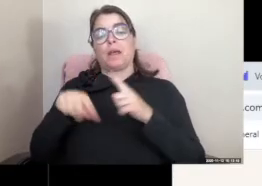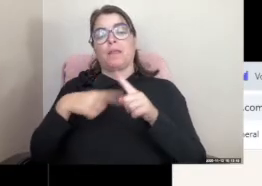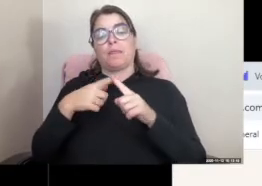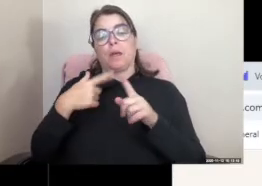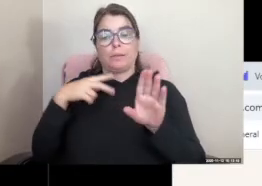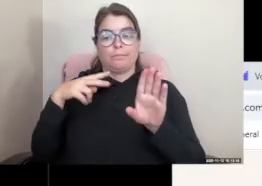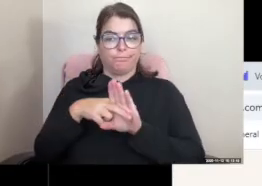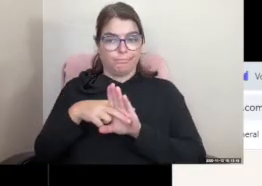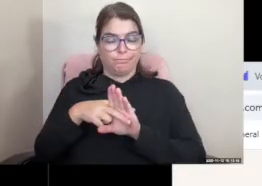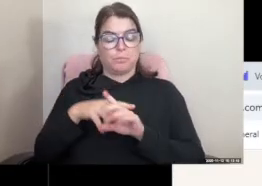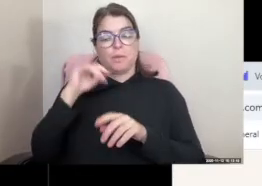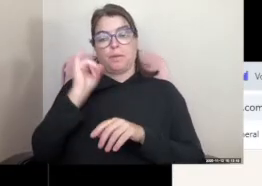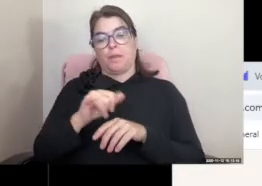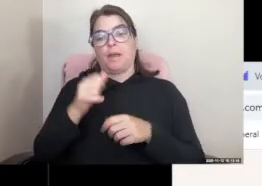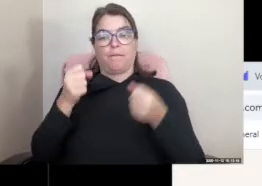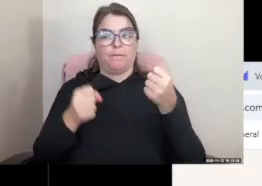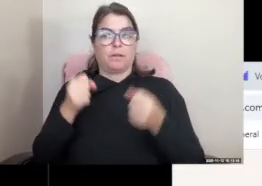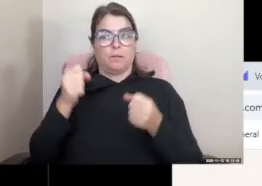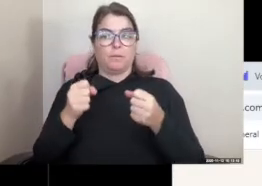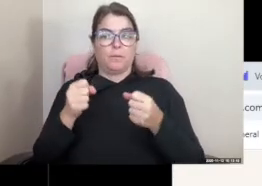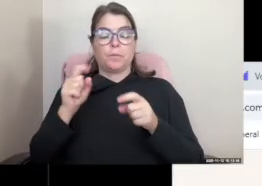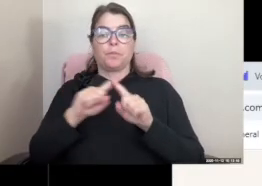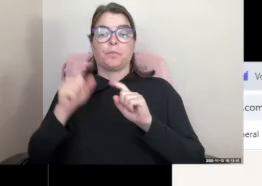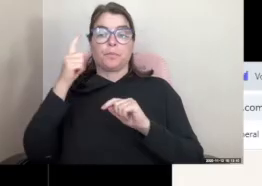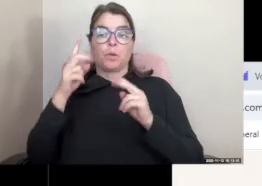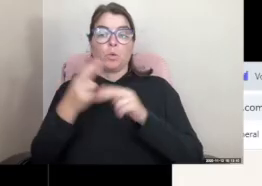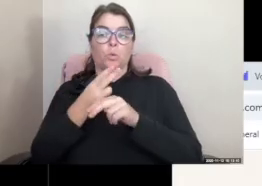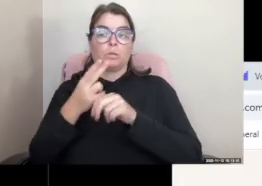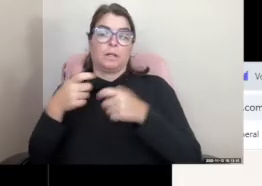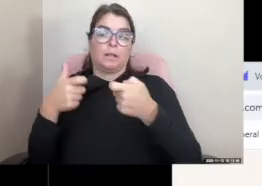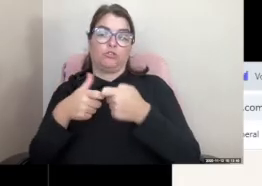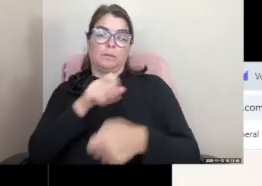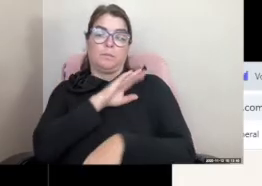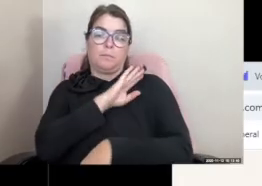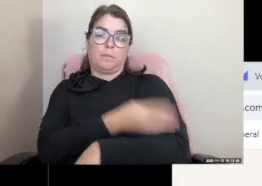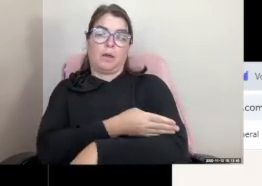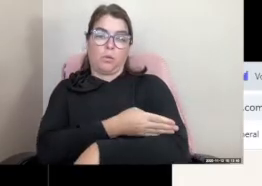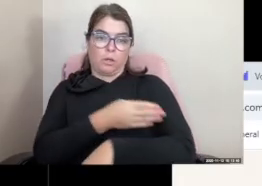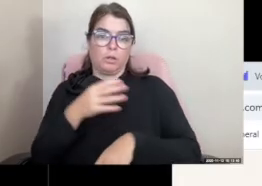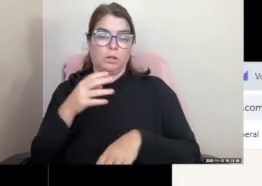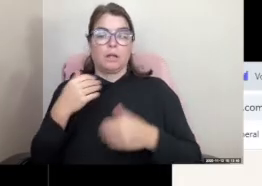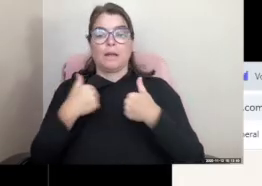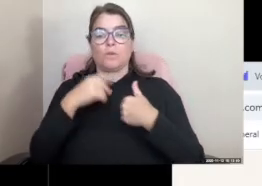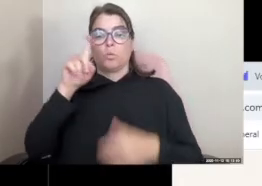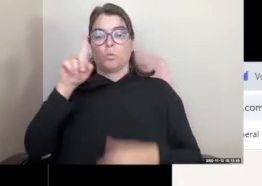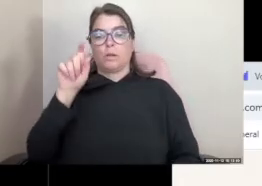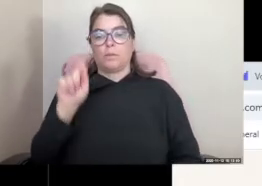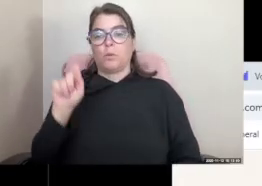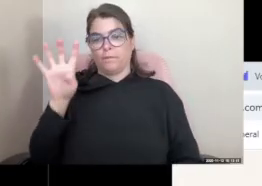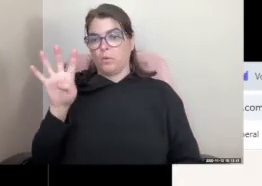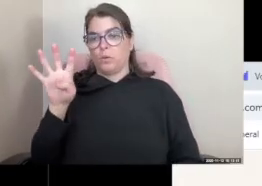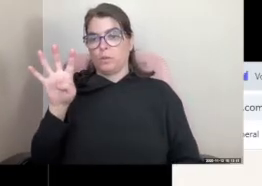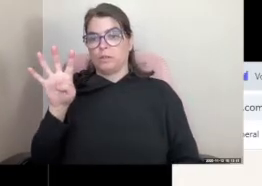So now we're talking about another generation. We're talking about a series hybrid. And in this case, what